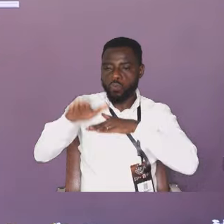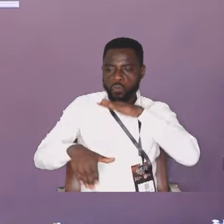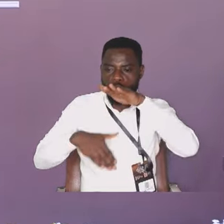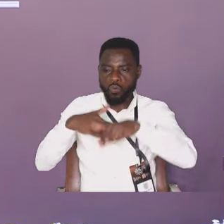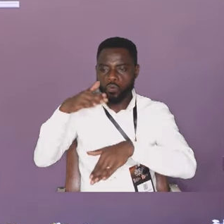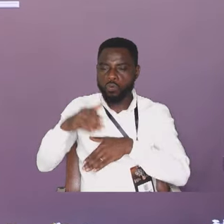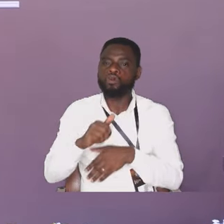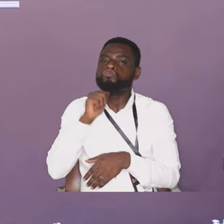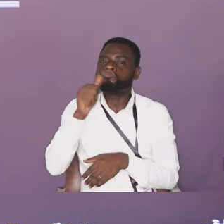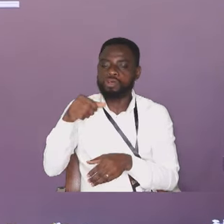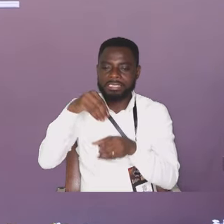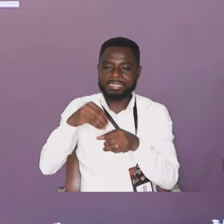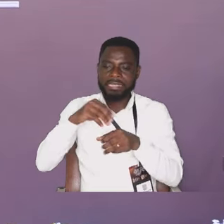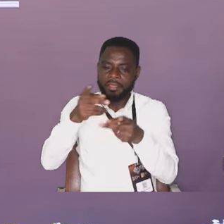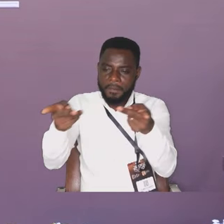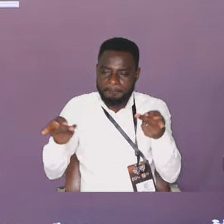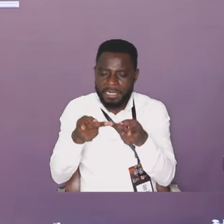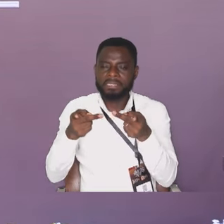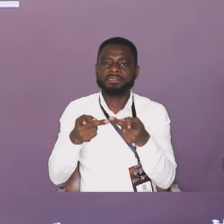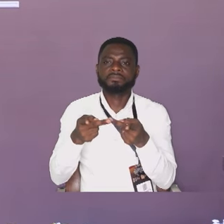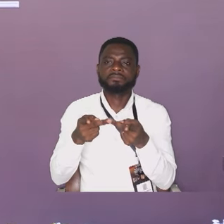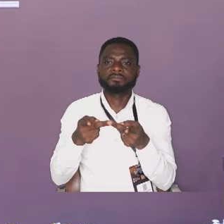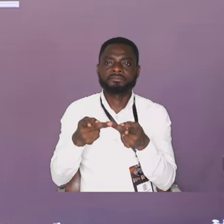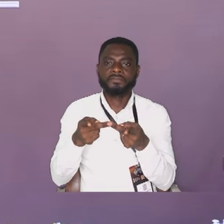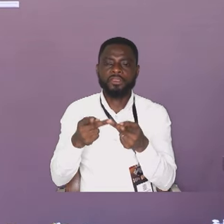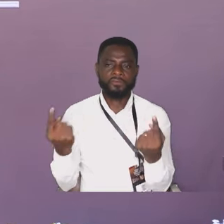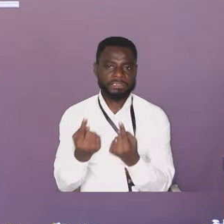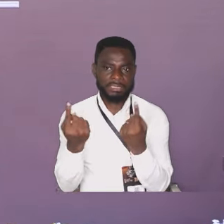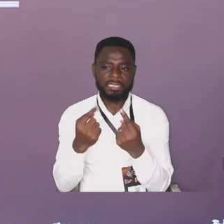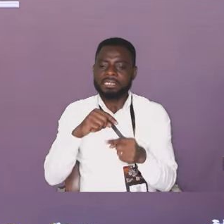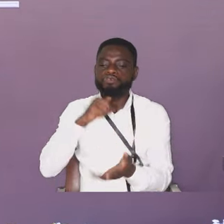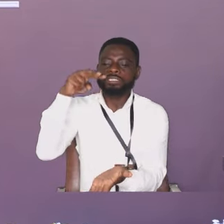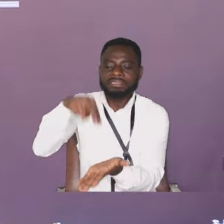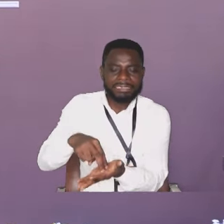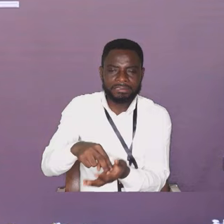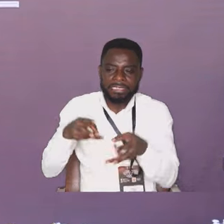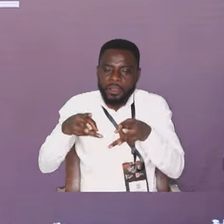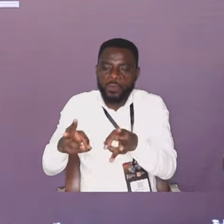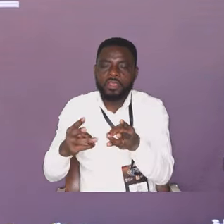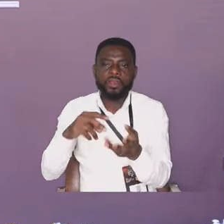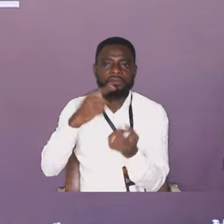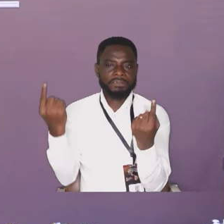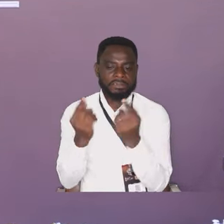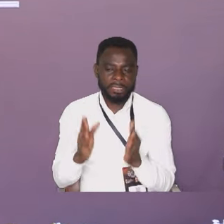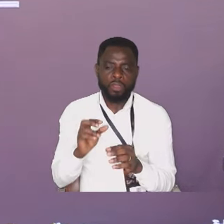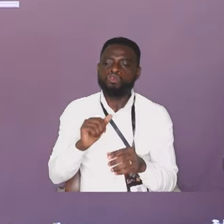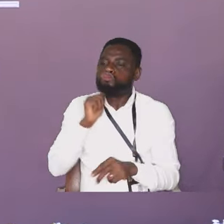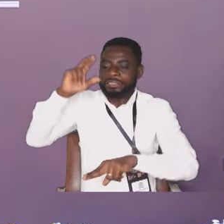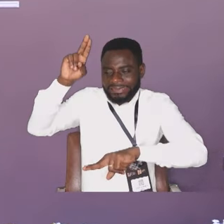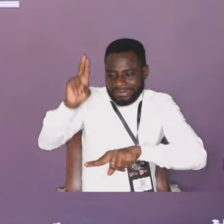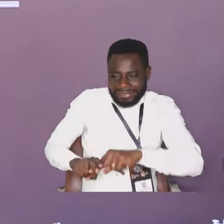way of sinners. He doesn't even stand in the ways of the sinners, nor sits in the seat of scoffers. But his